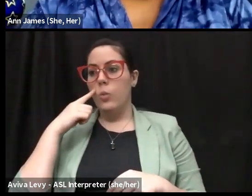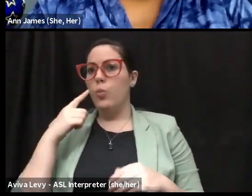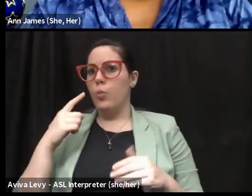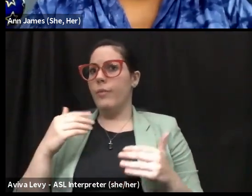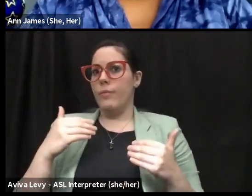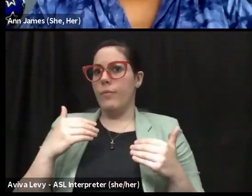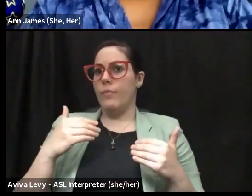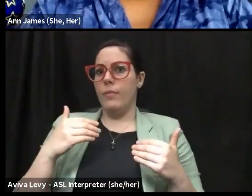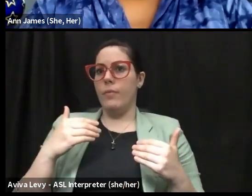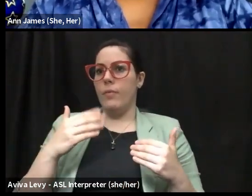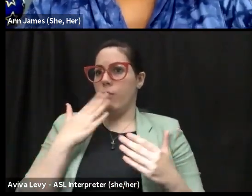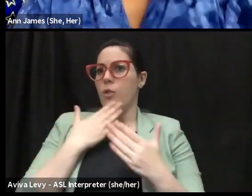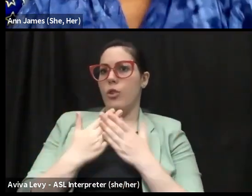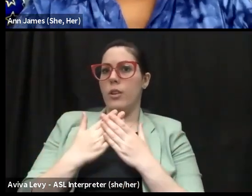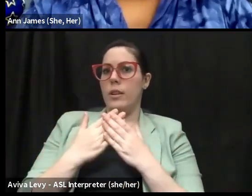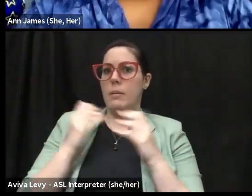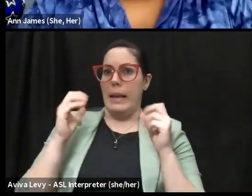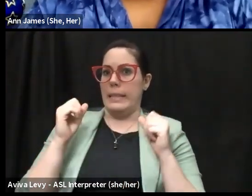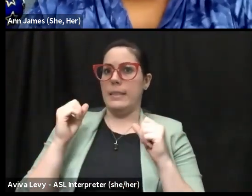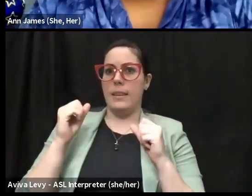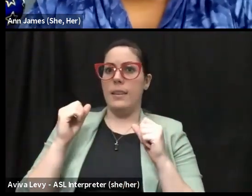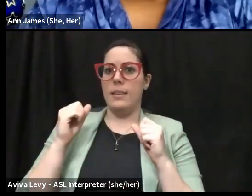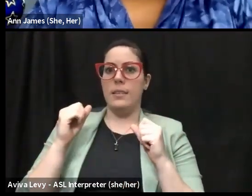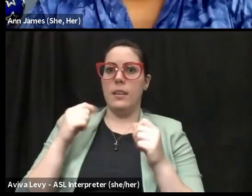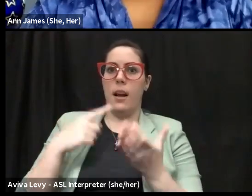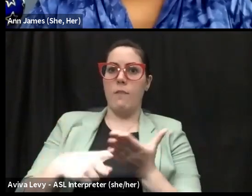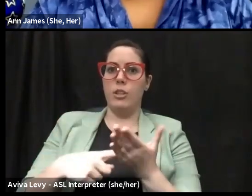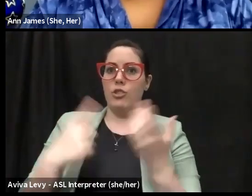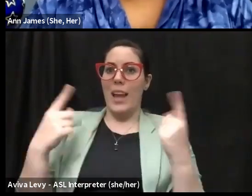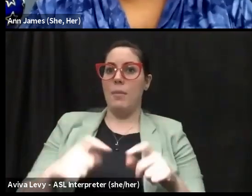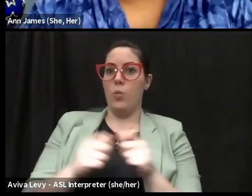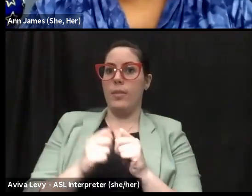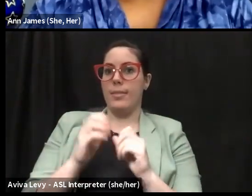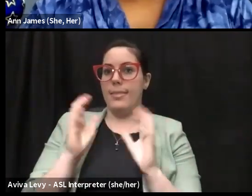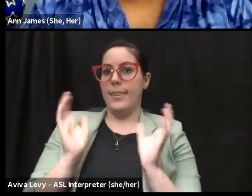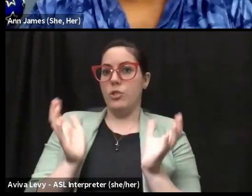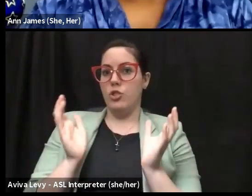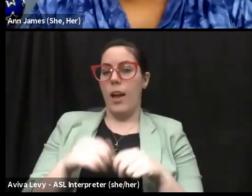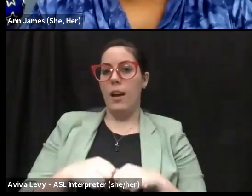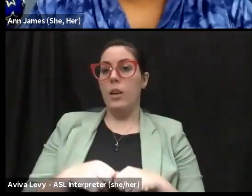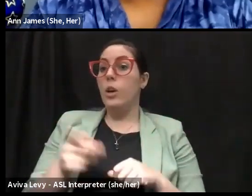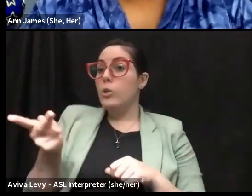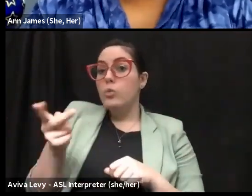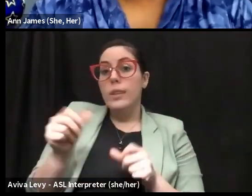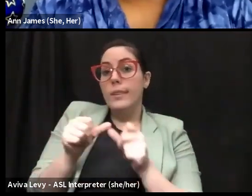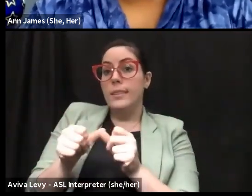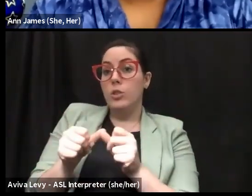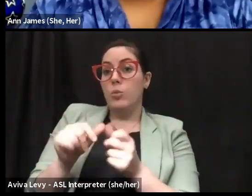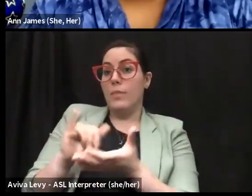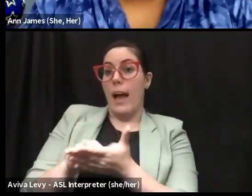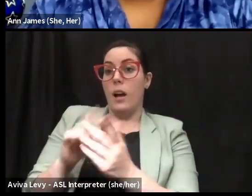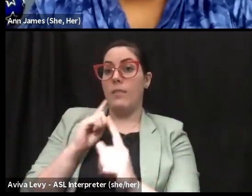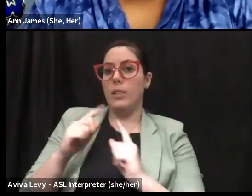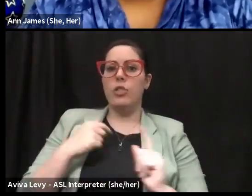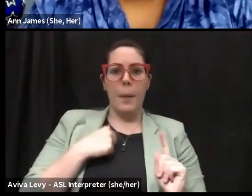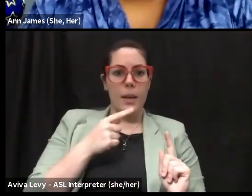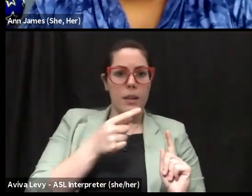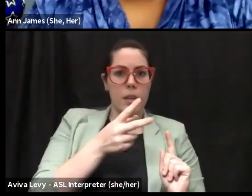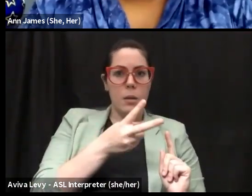happening in the chat, and I've got some great questions here. So feel free to continue that, because I feel like I'm going to grab this